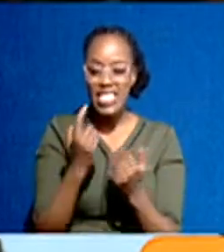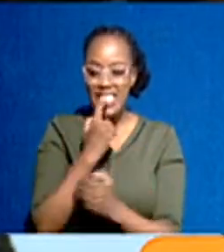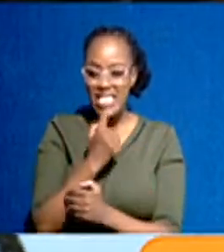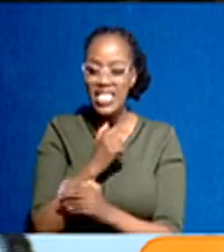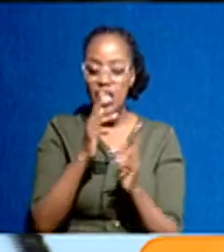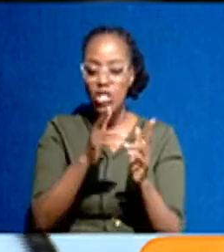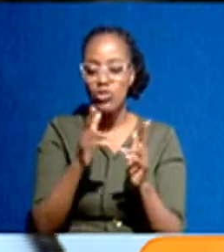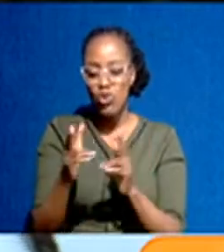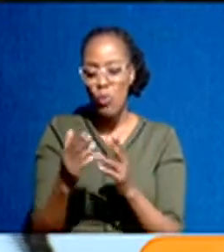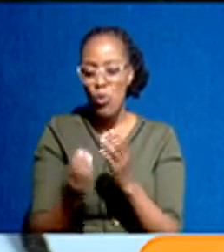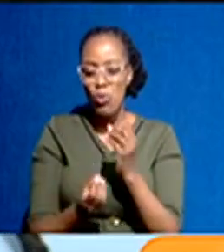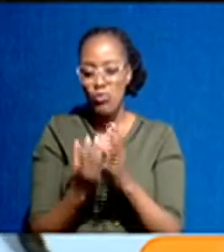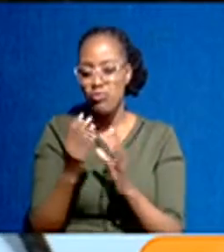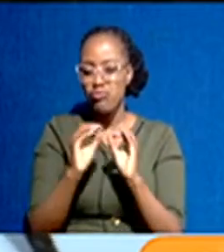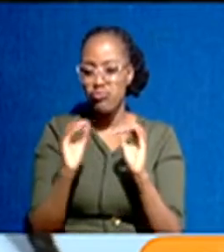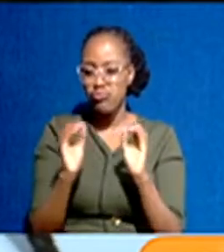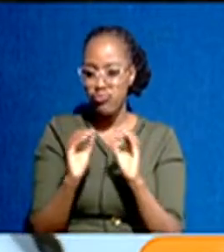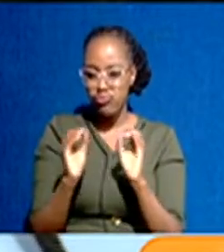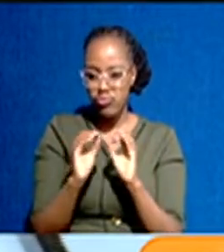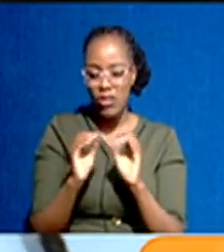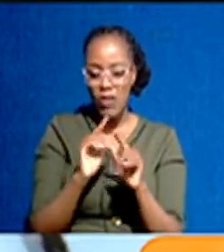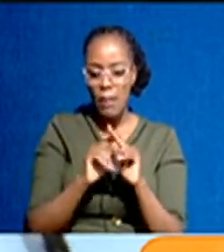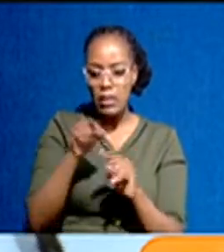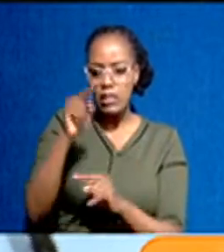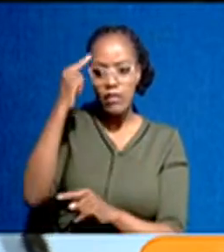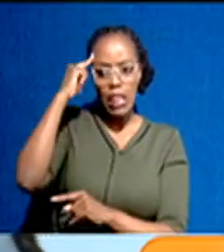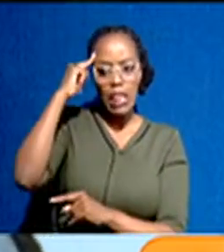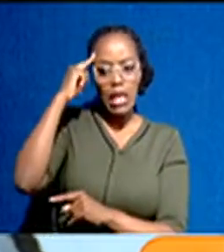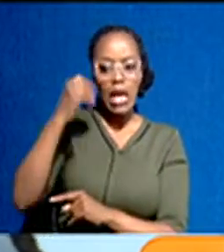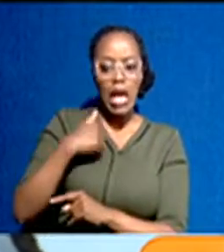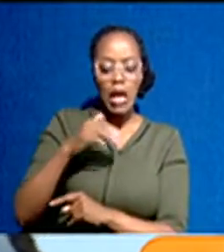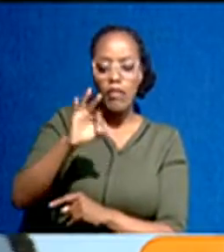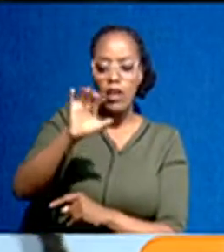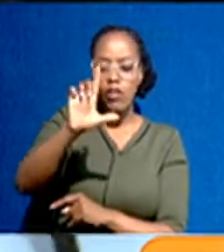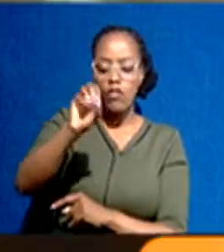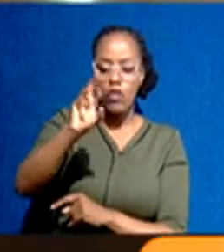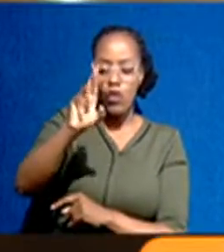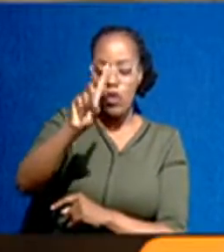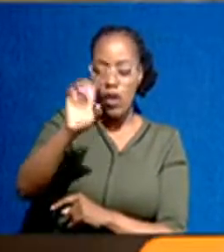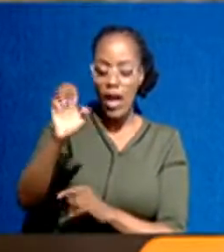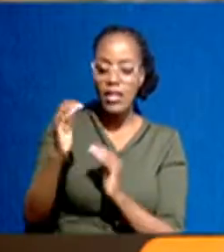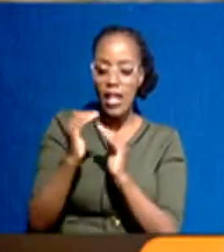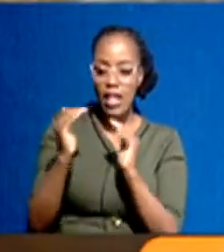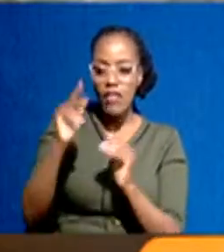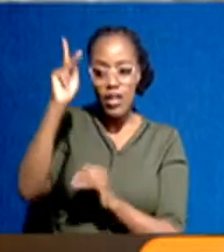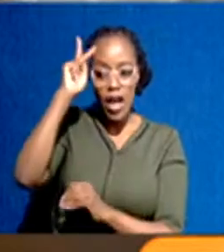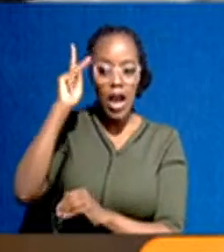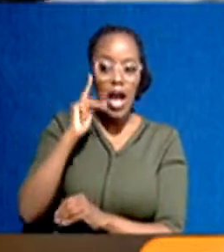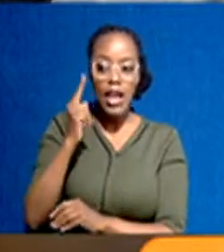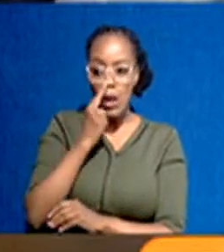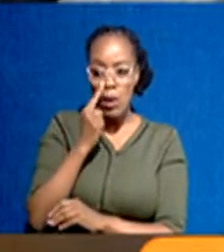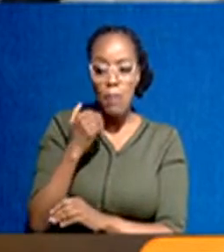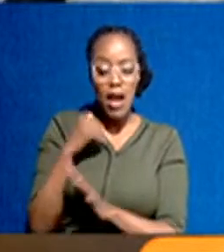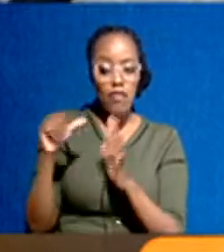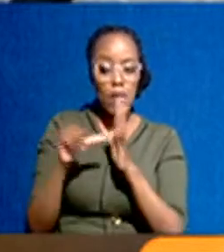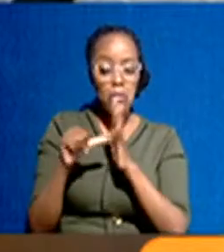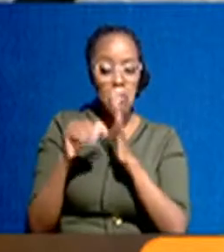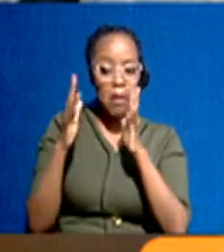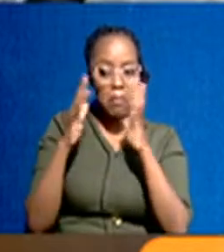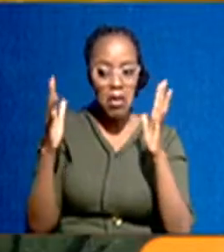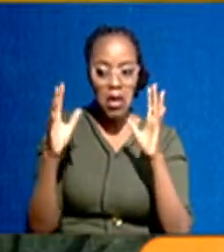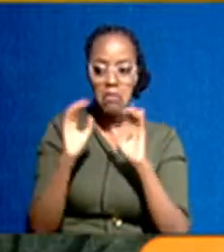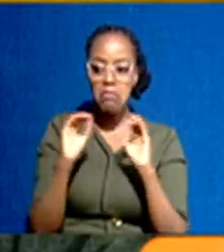abnormally. However, at the time, he didn't think high fluoride levels in their Karen home was the main